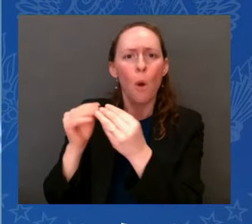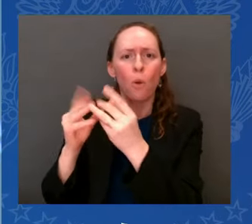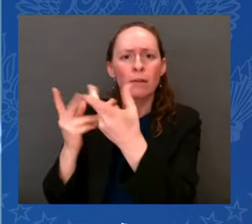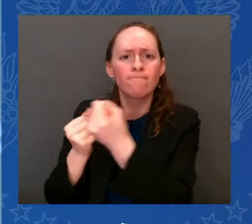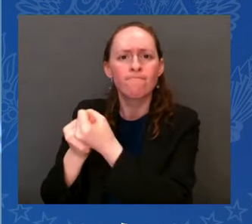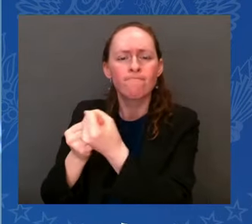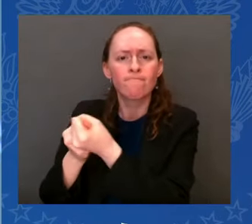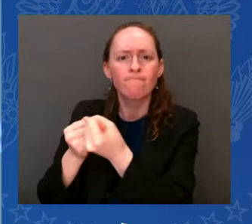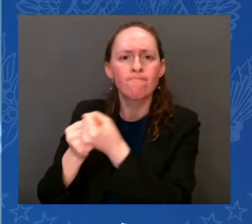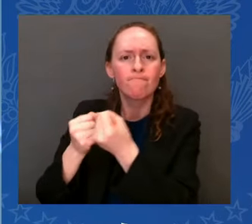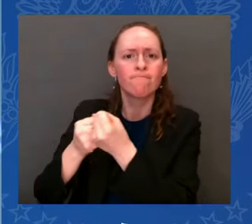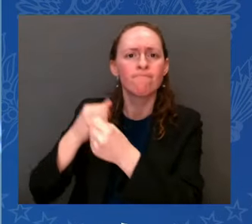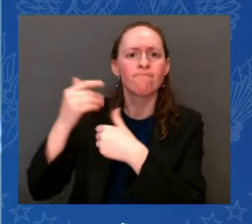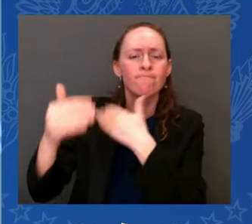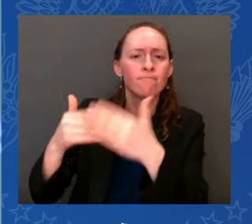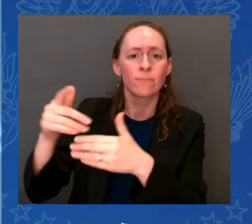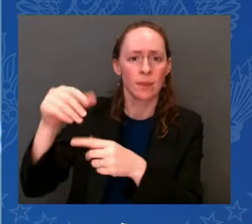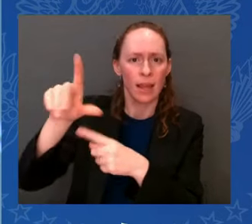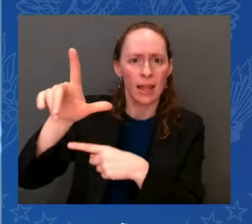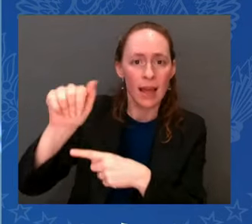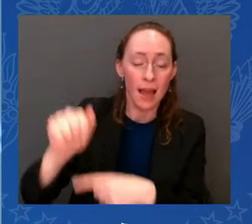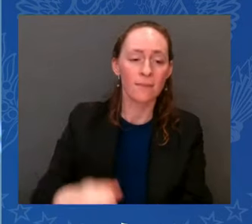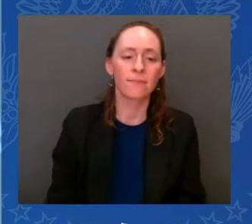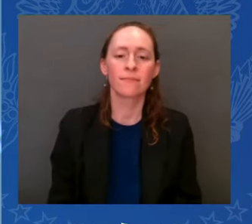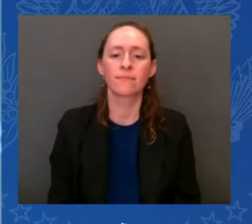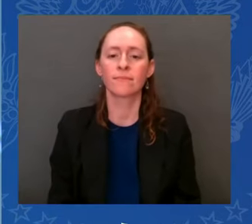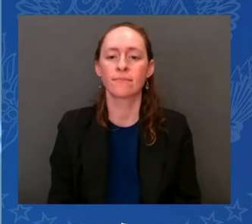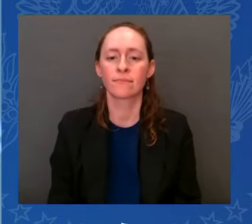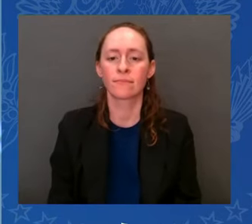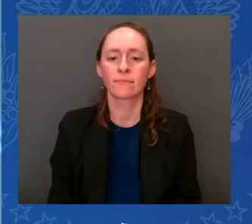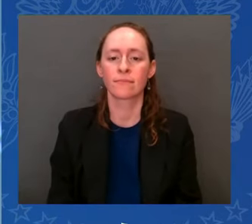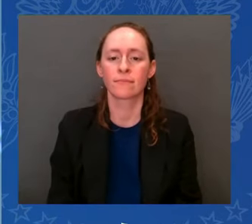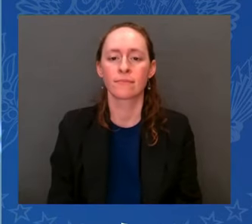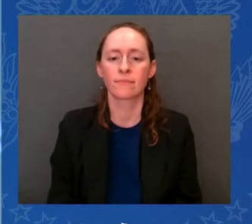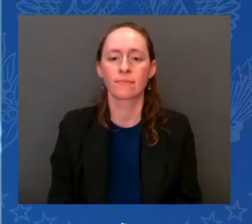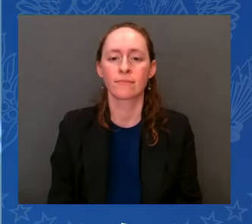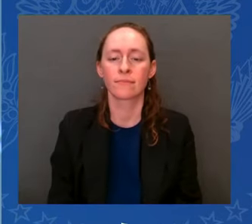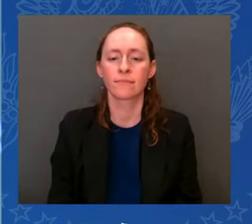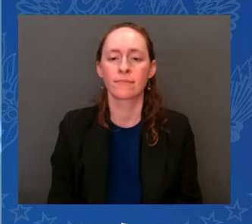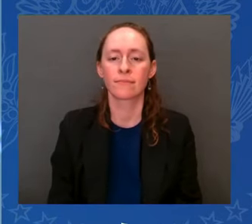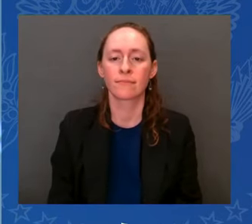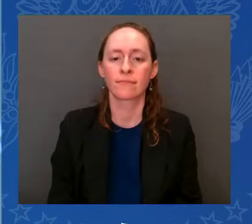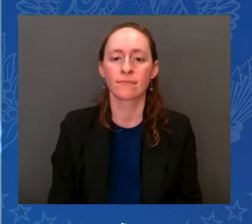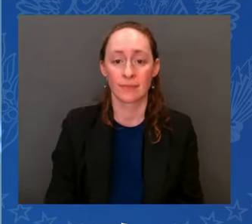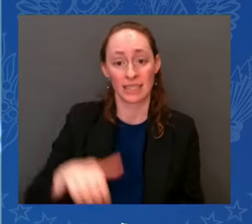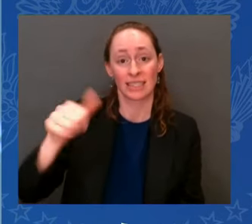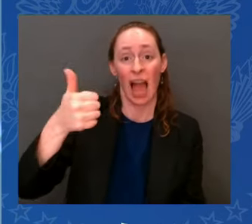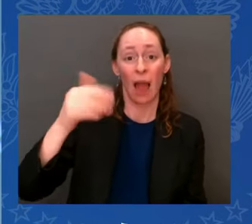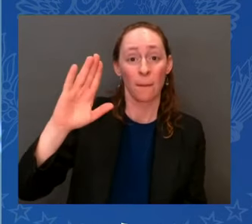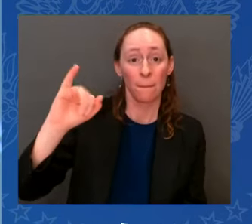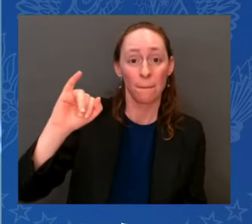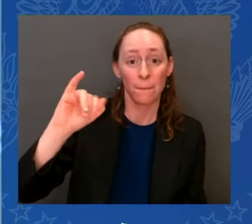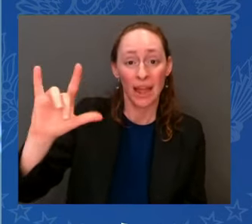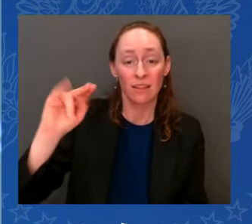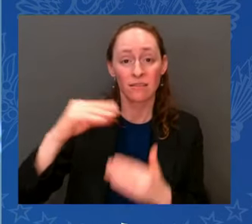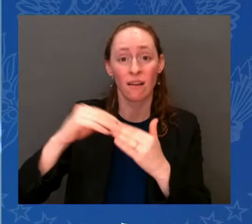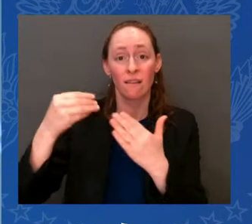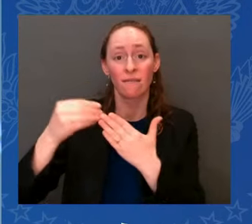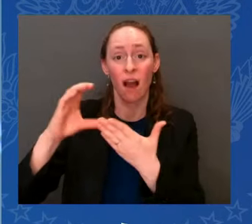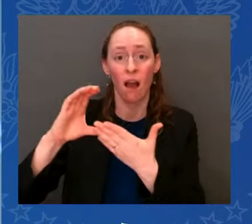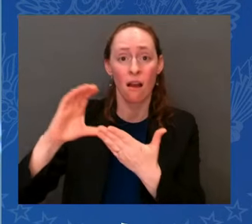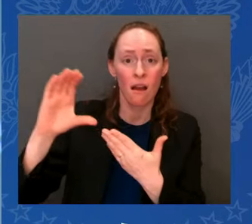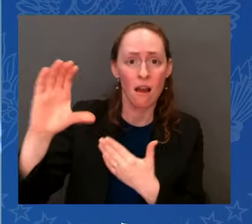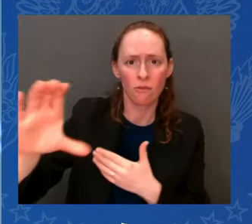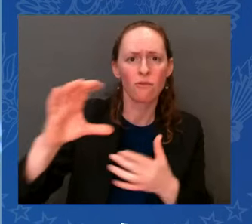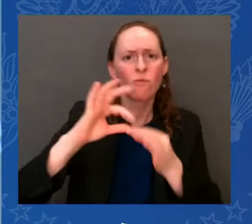providing another $10 billion to prevent violence and threats resulting in human trauma. $2 billion of